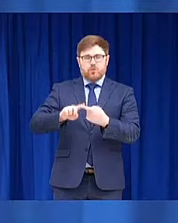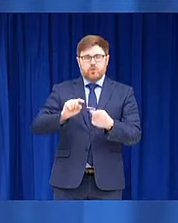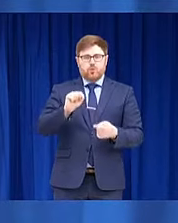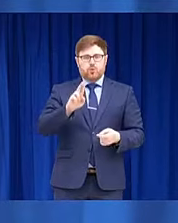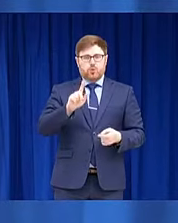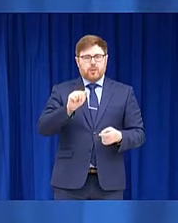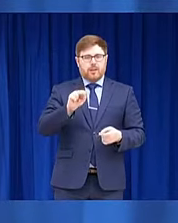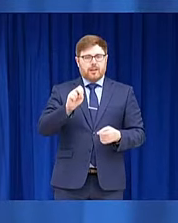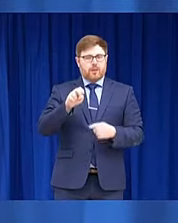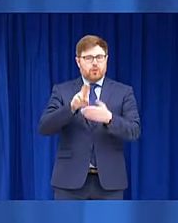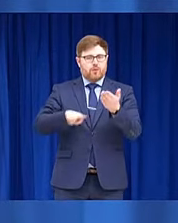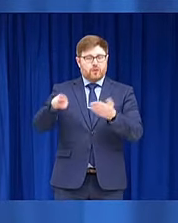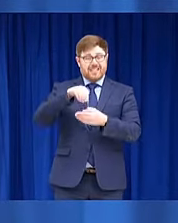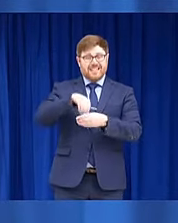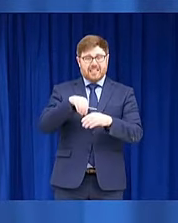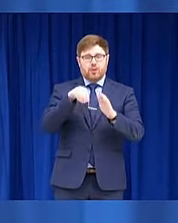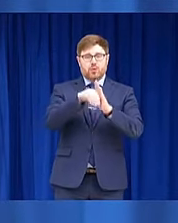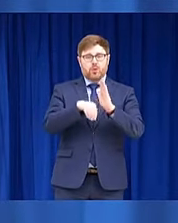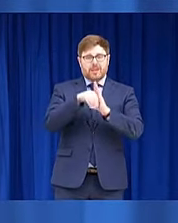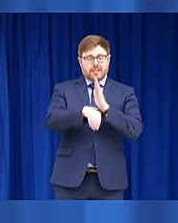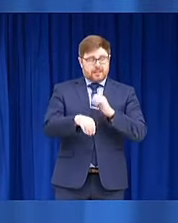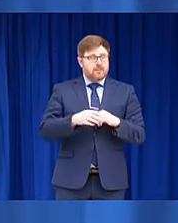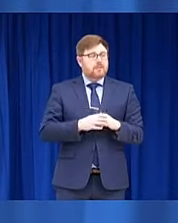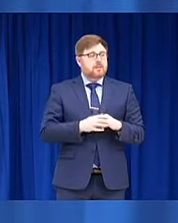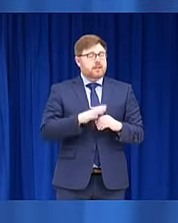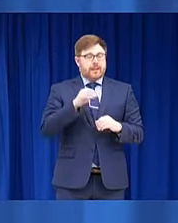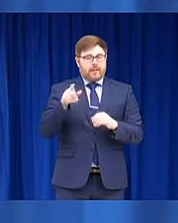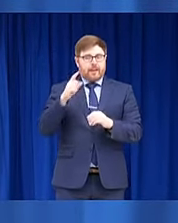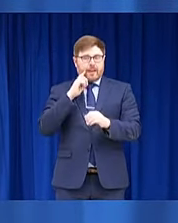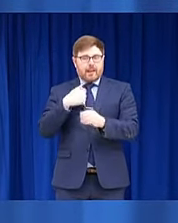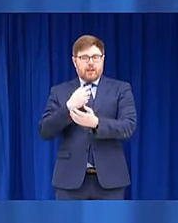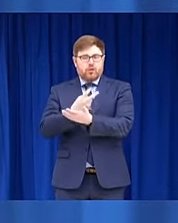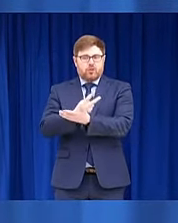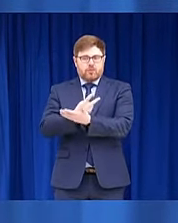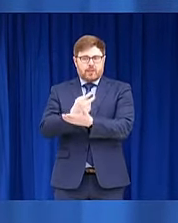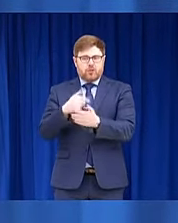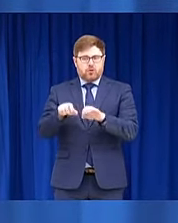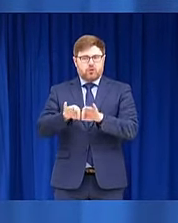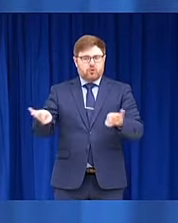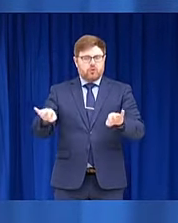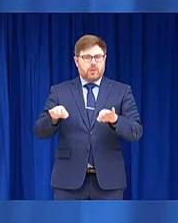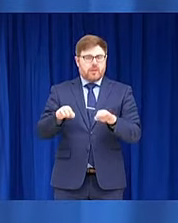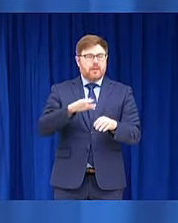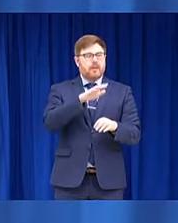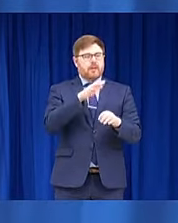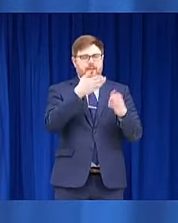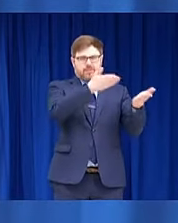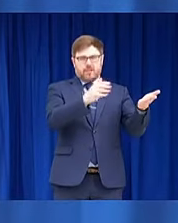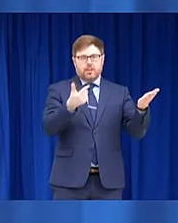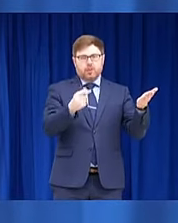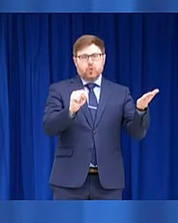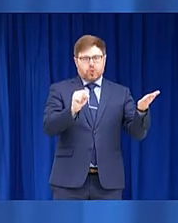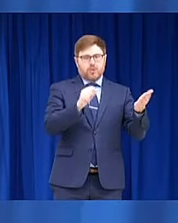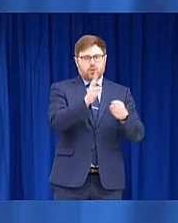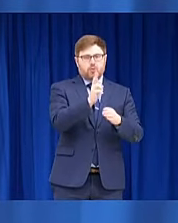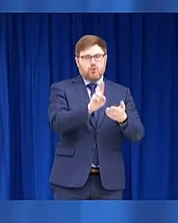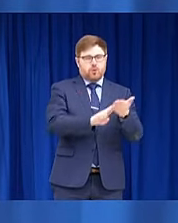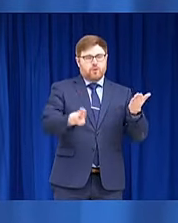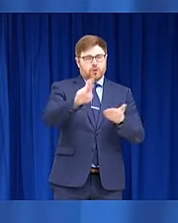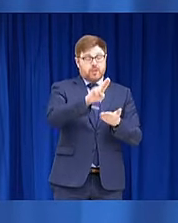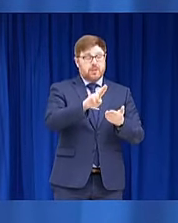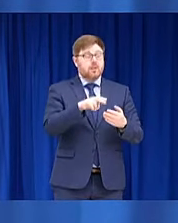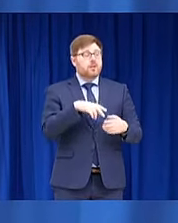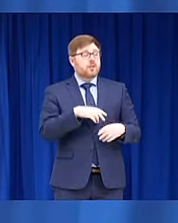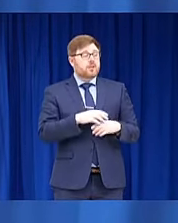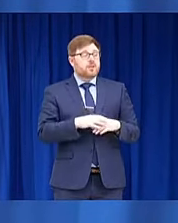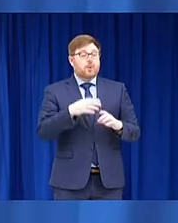New Orleans and completed a master's degree in foreign service at Georgetown University. As a civilian, Rear Admiral